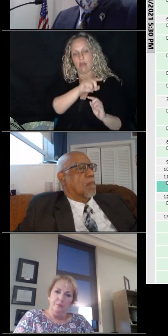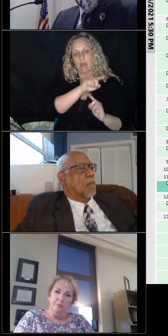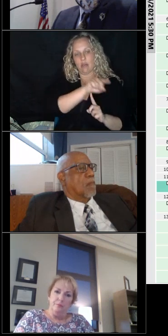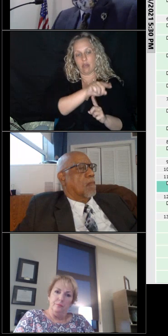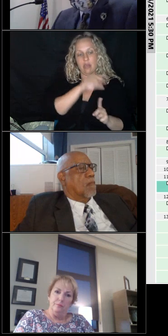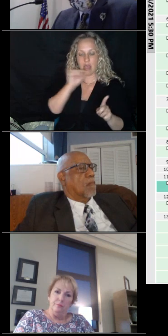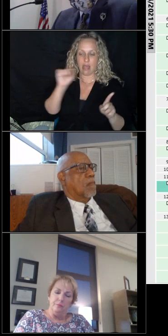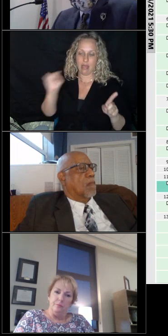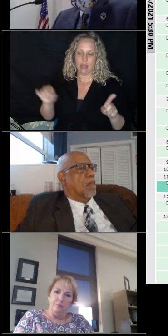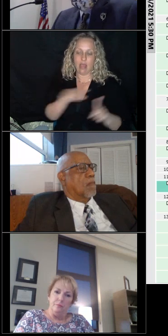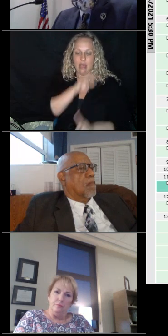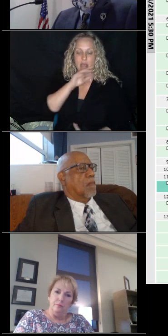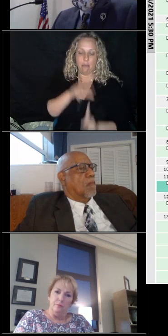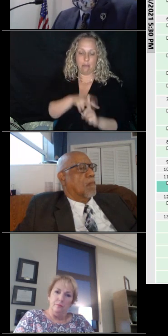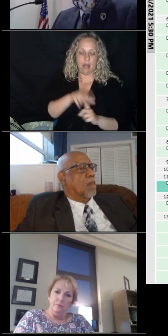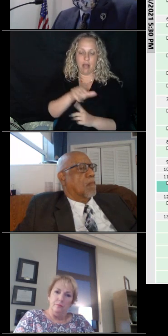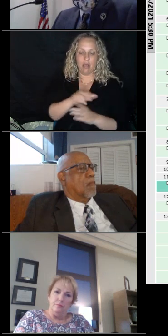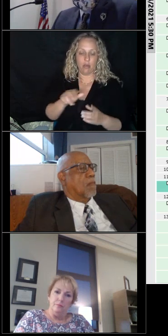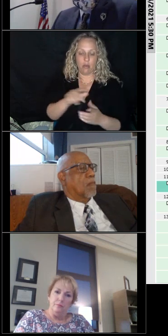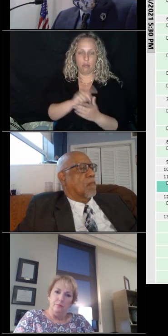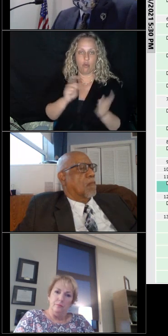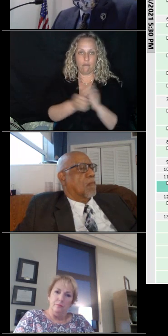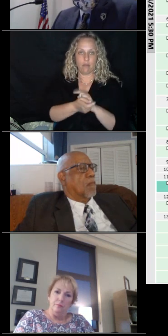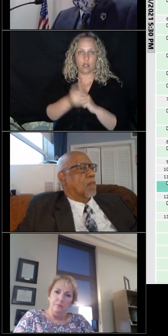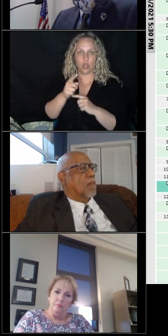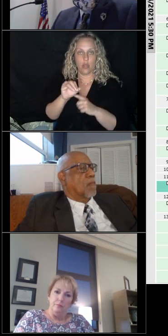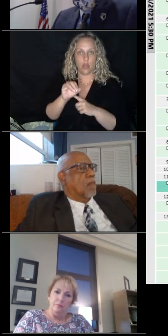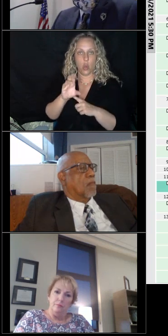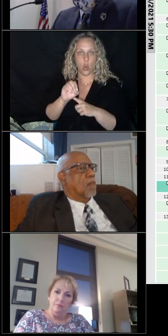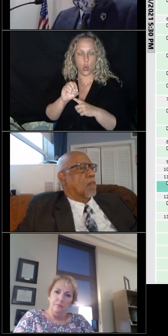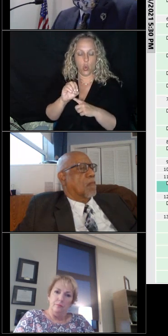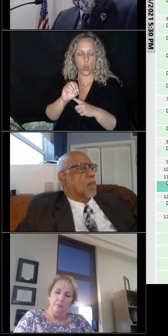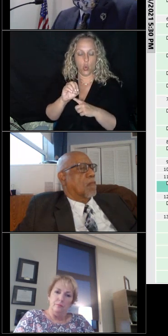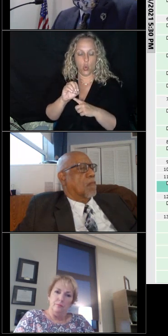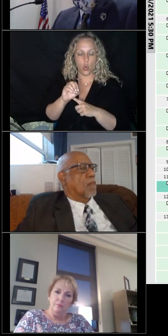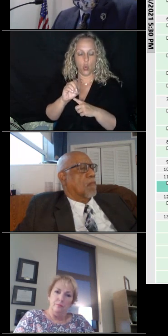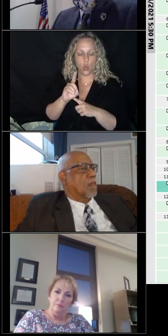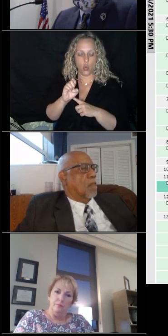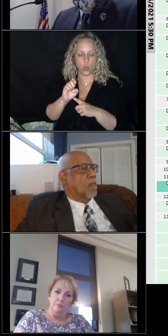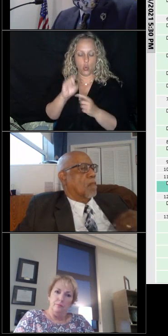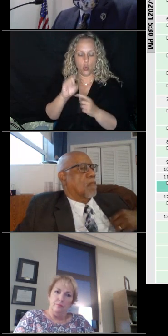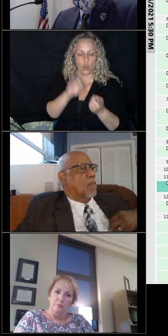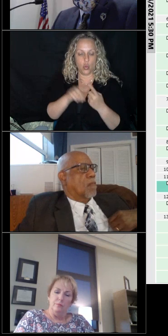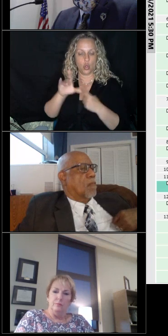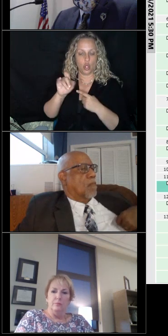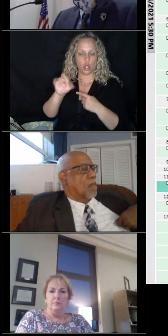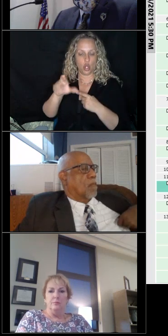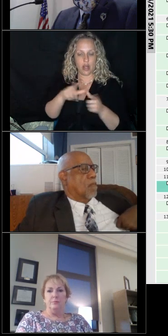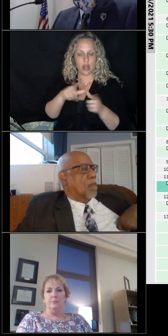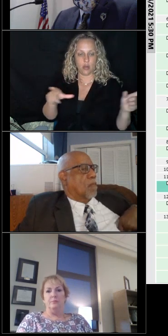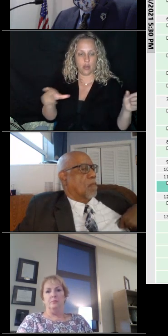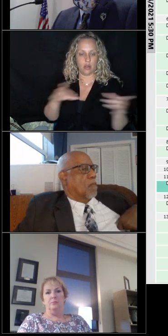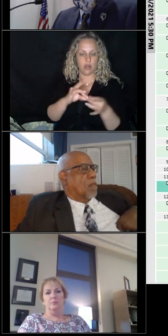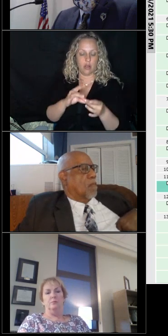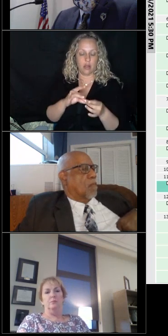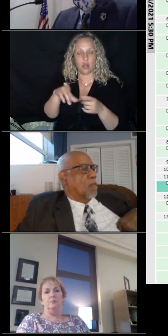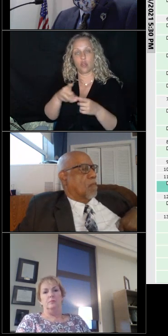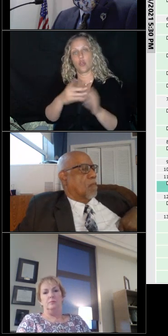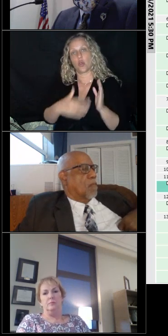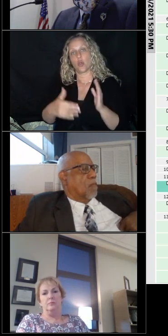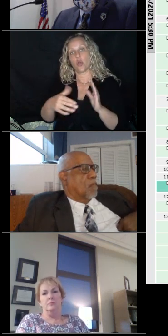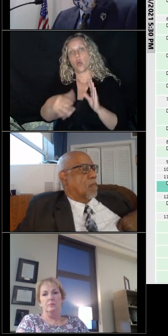is to apply the provisions of the code to the charter language. So you would end up with the